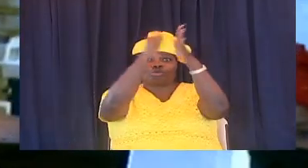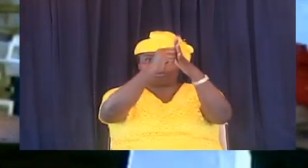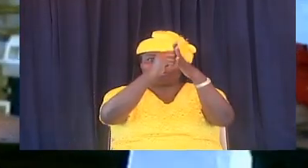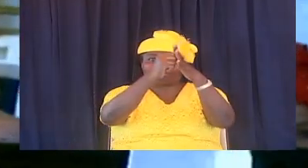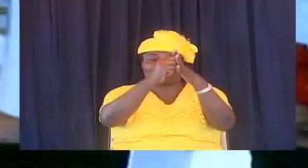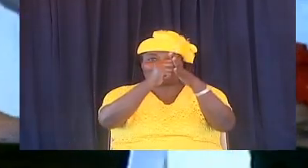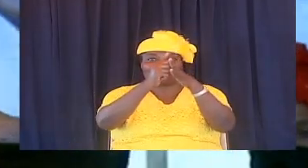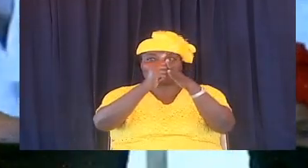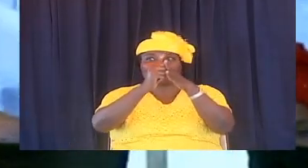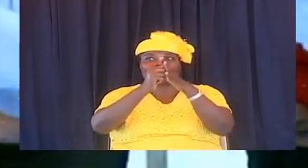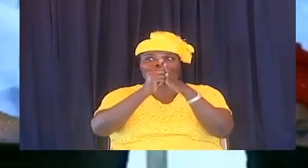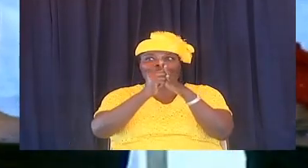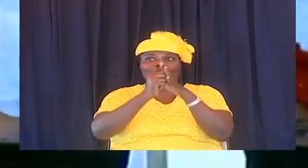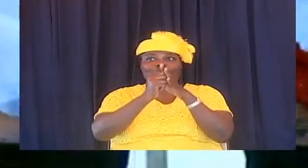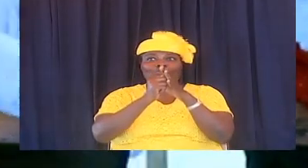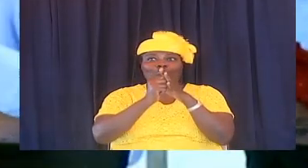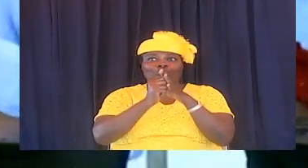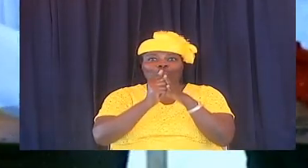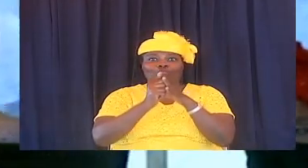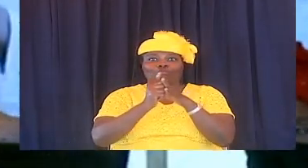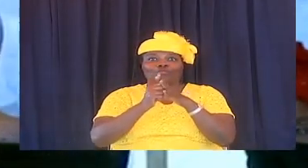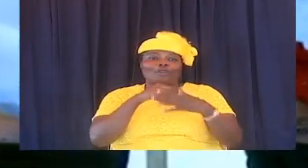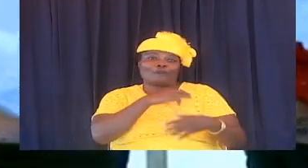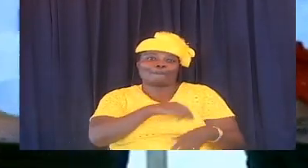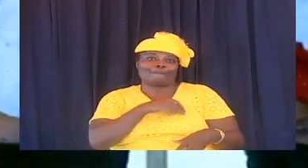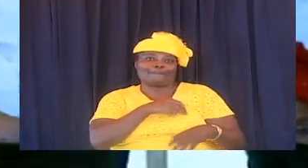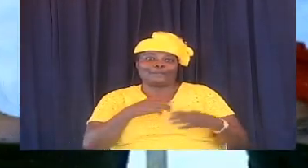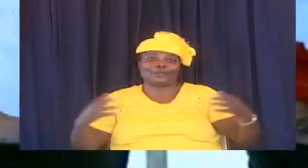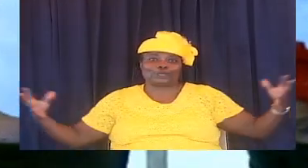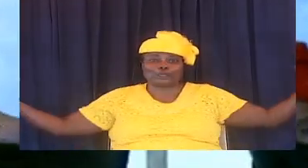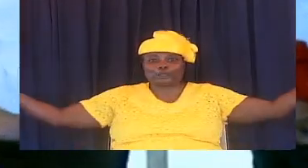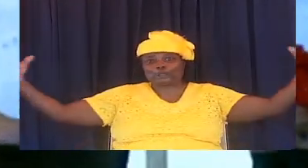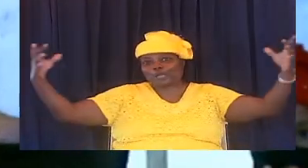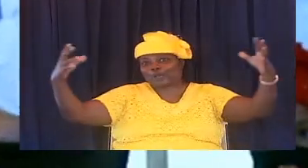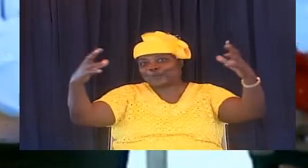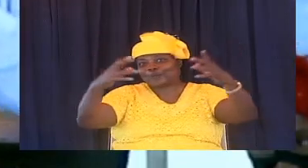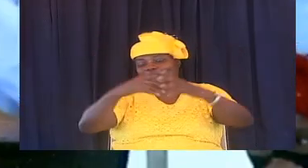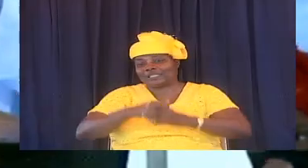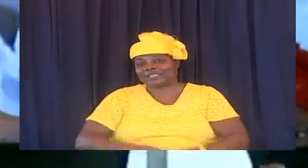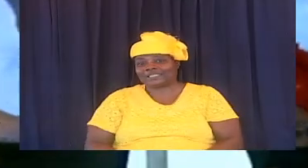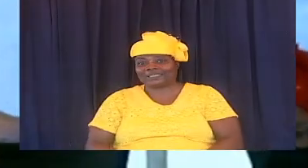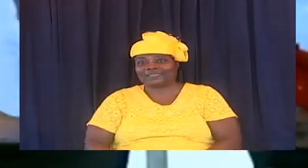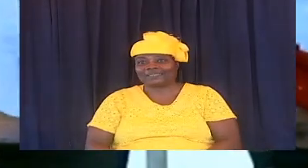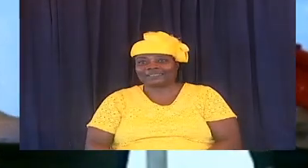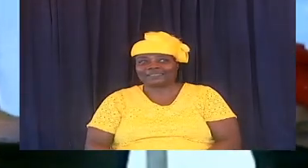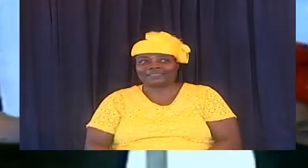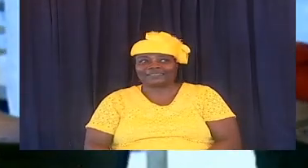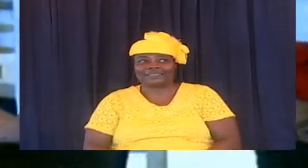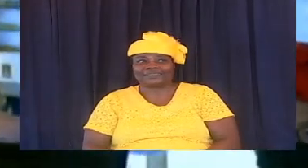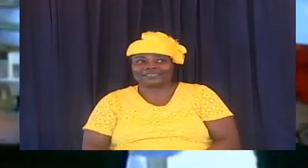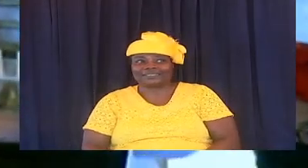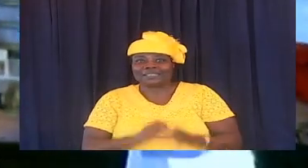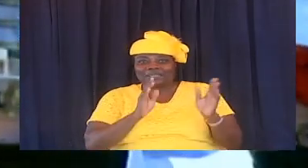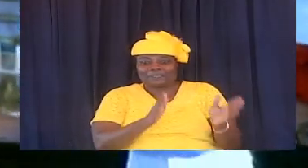And before I even got to fine tune some things with the missions director, they plan it out a long